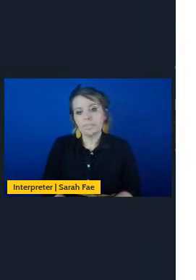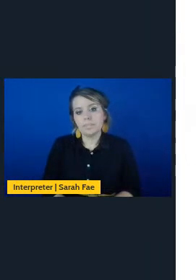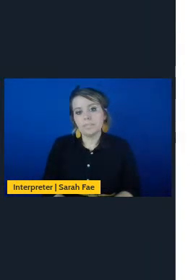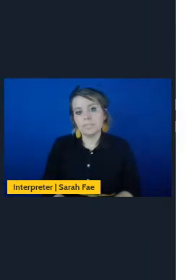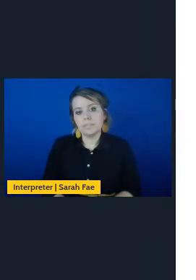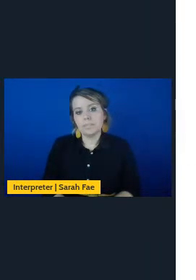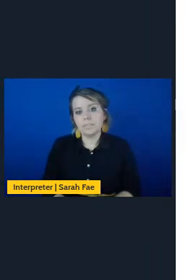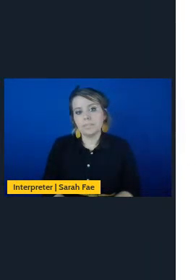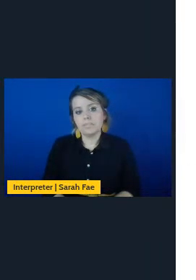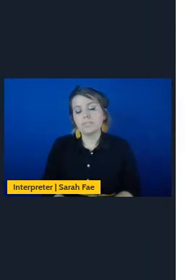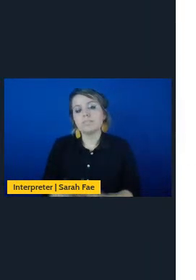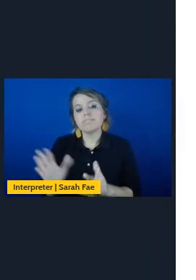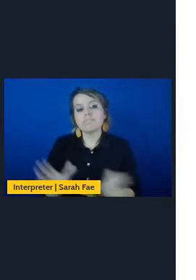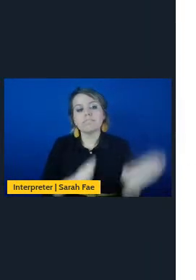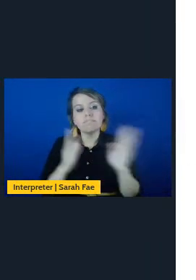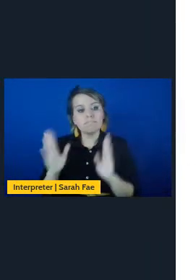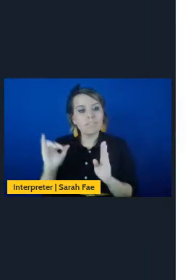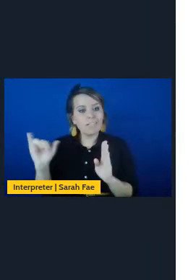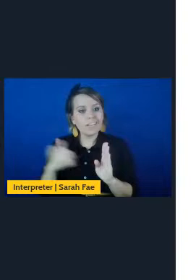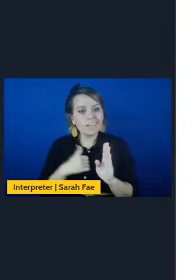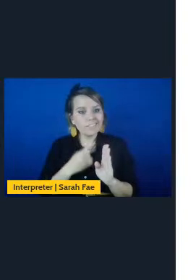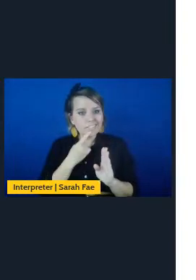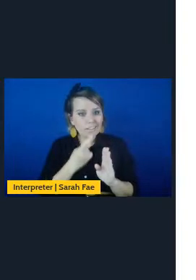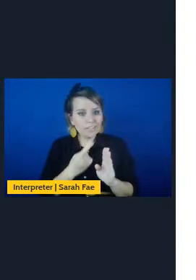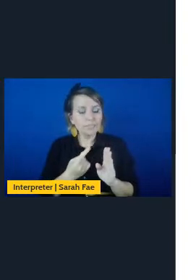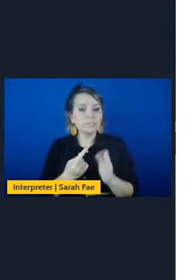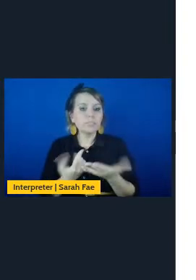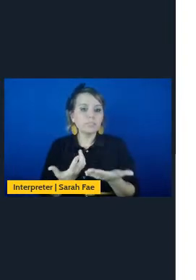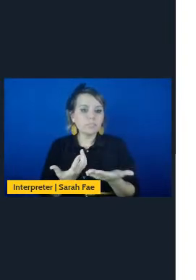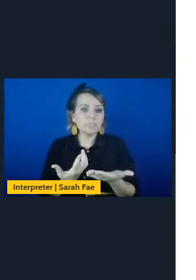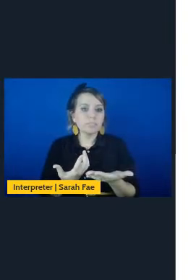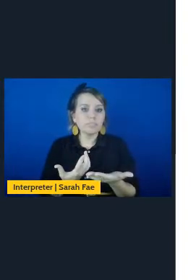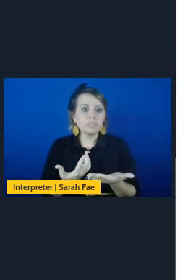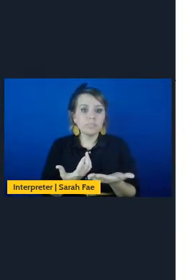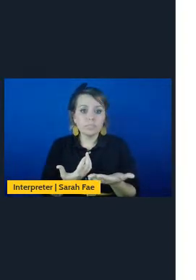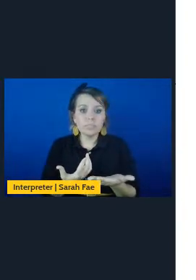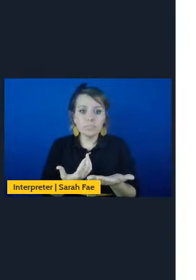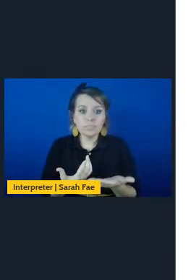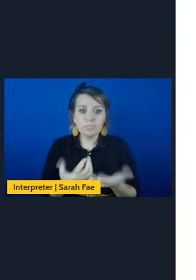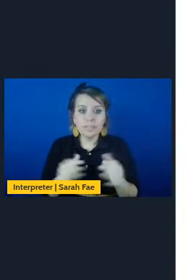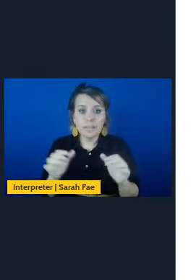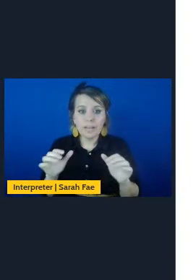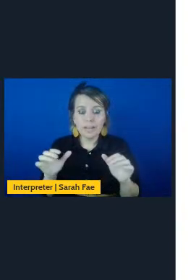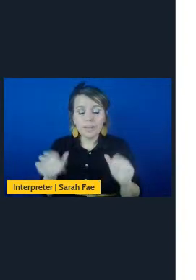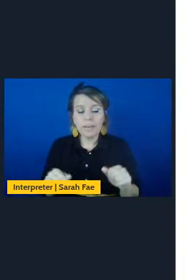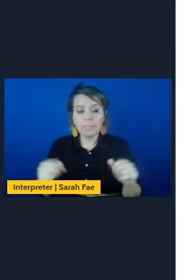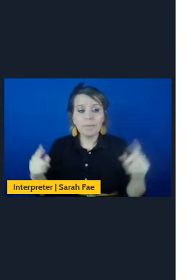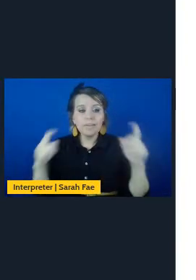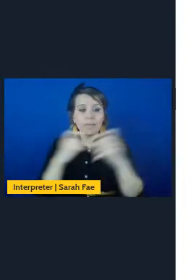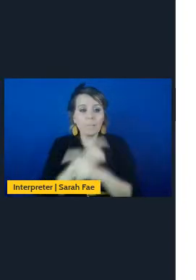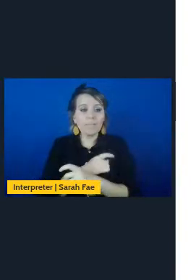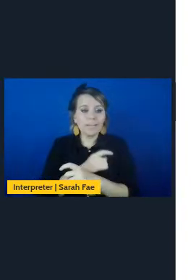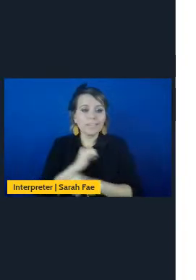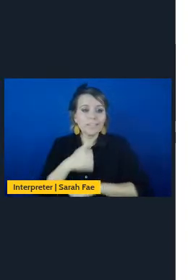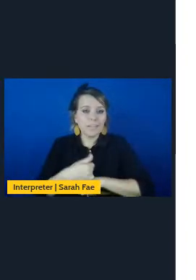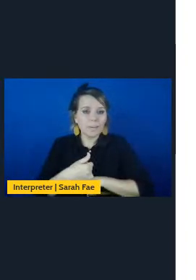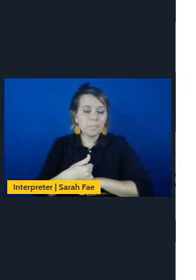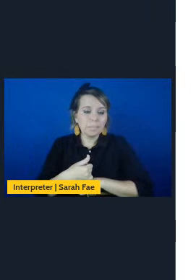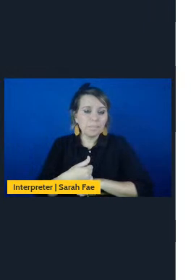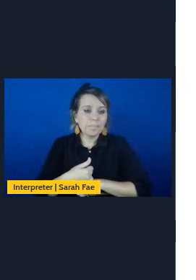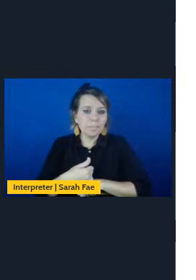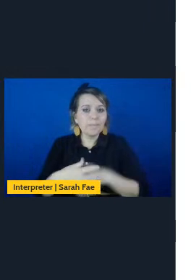But like I said, the setup can be quite complex. To fill the gap, to have those missing features